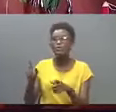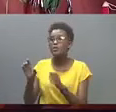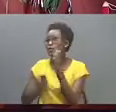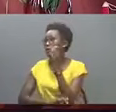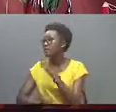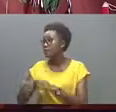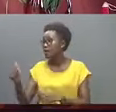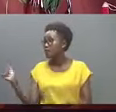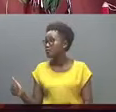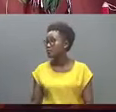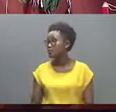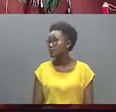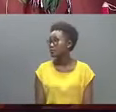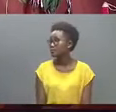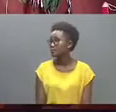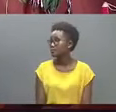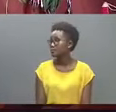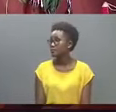another.